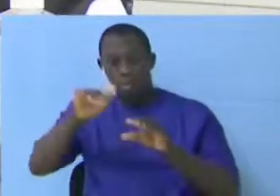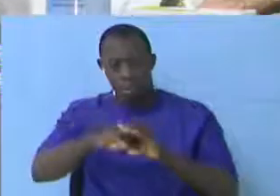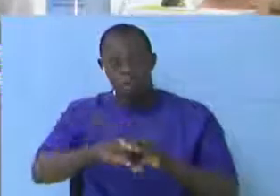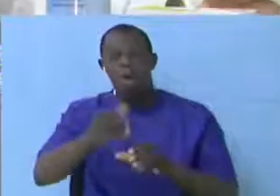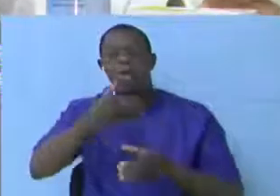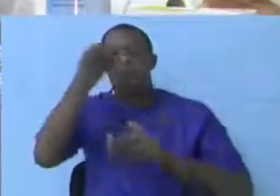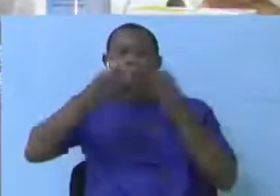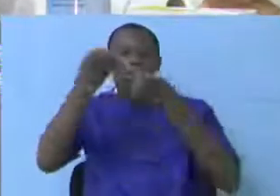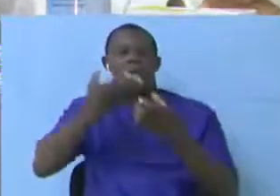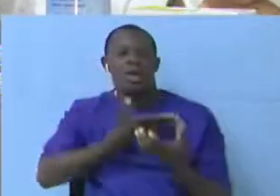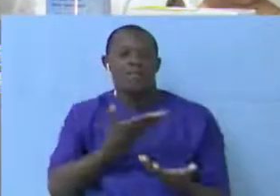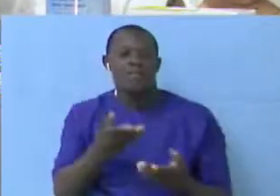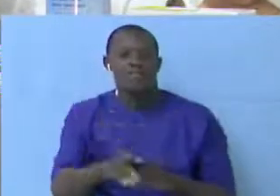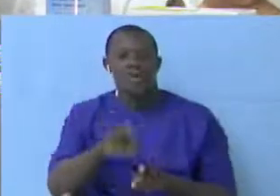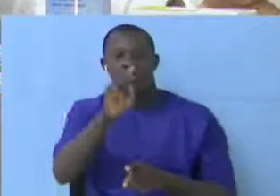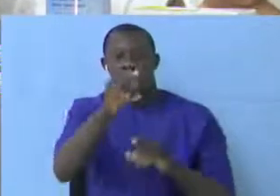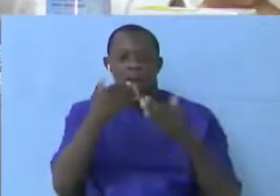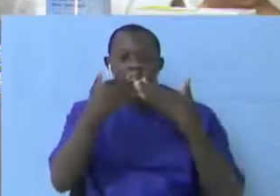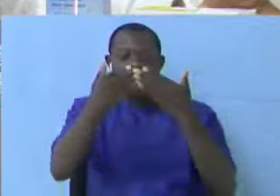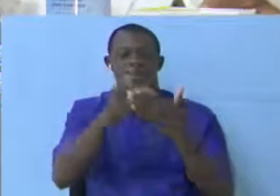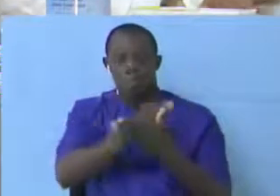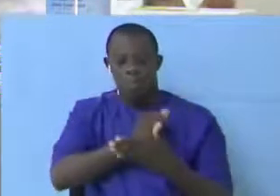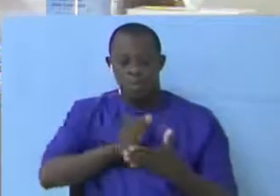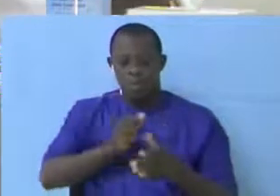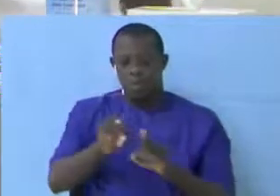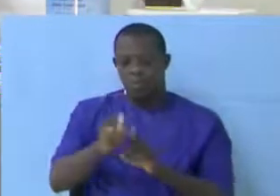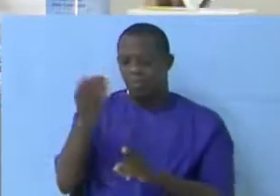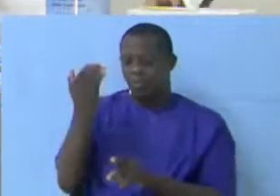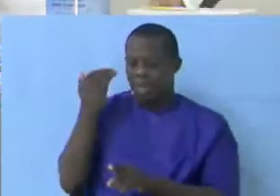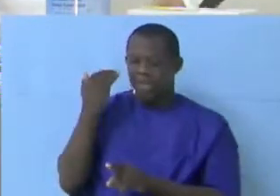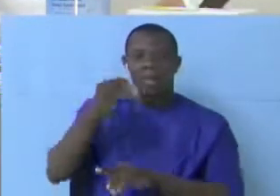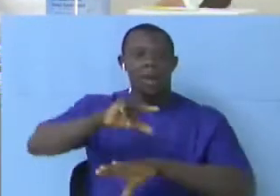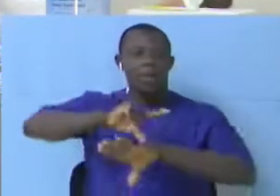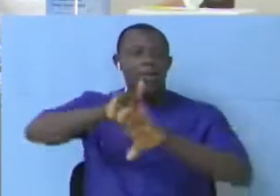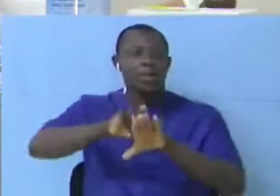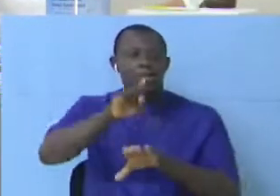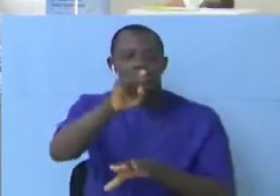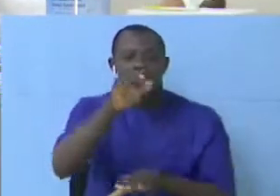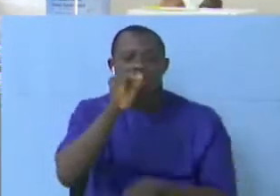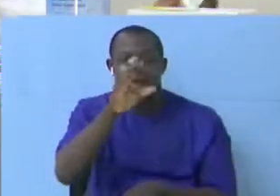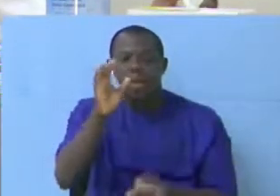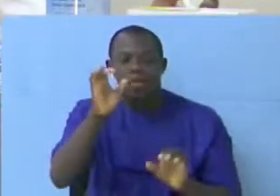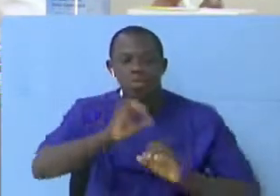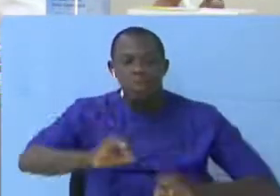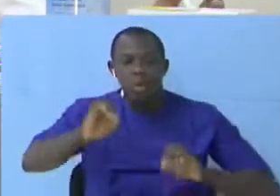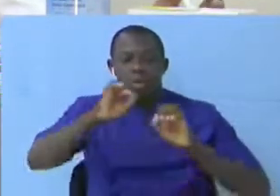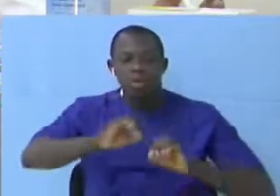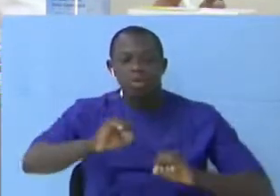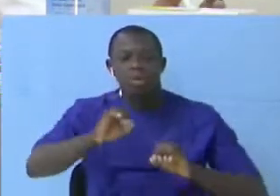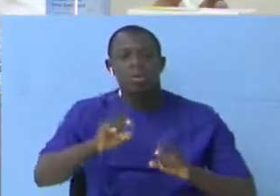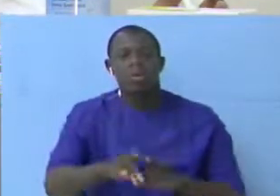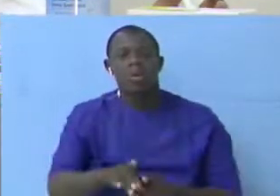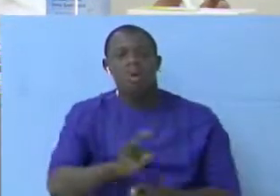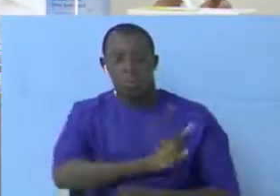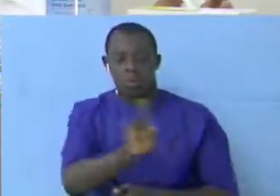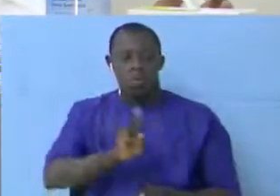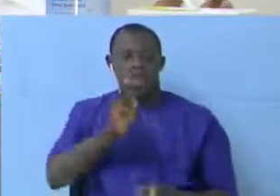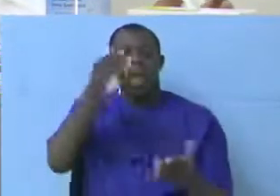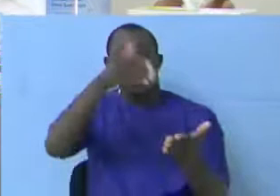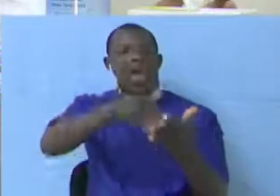You told us a minute ago that you said nothing. No, we didn't reach there.